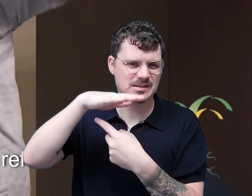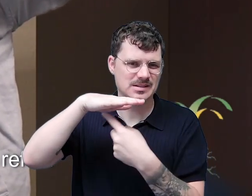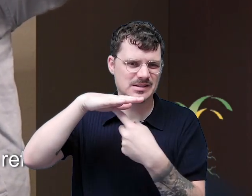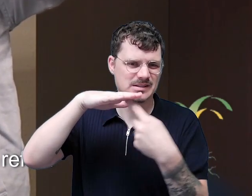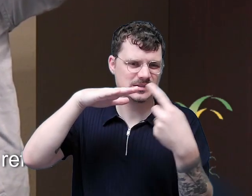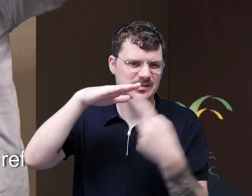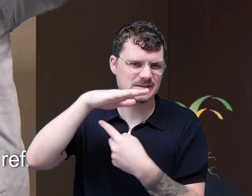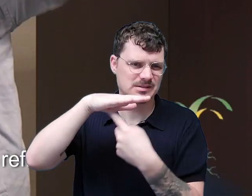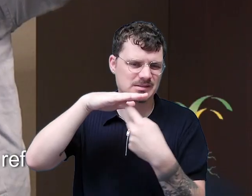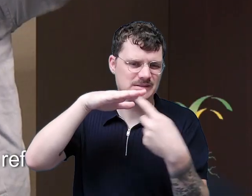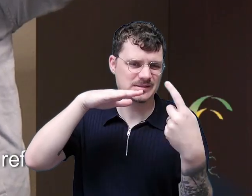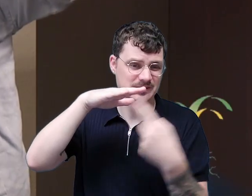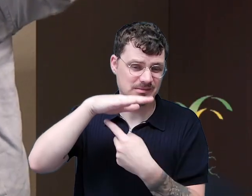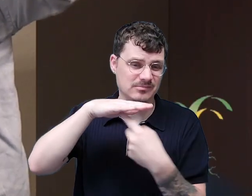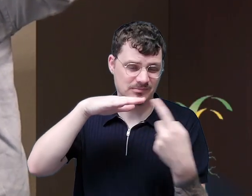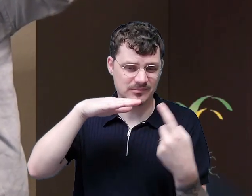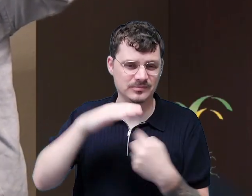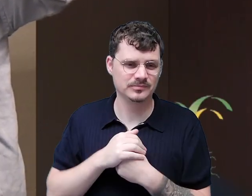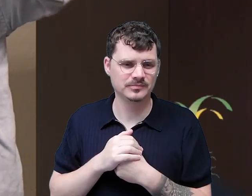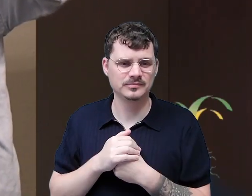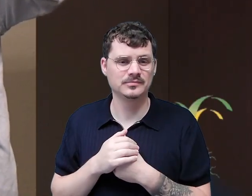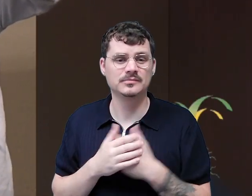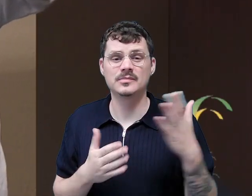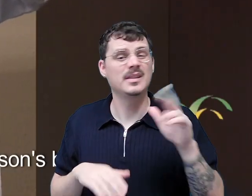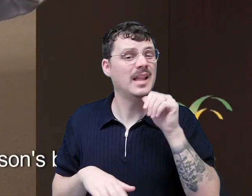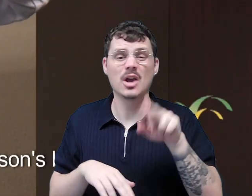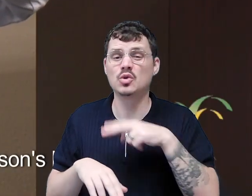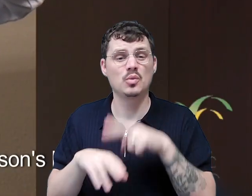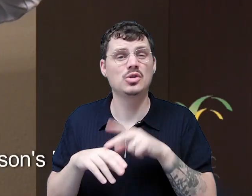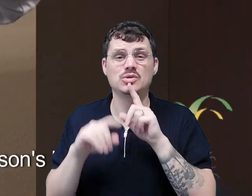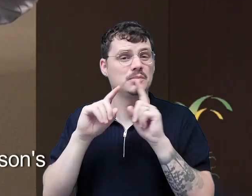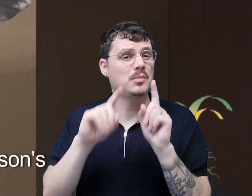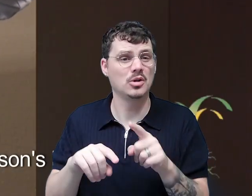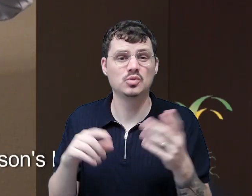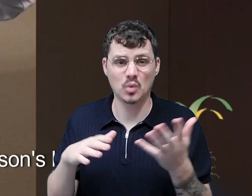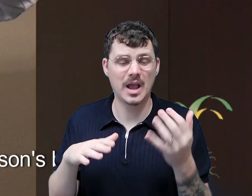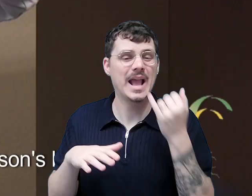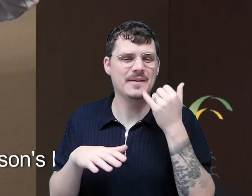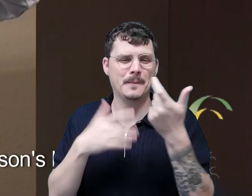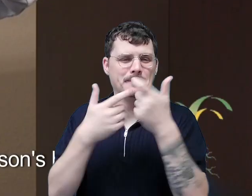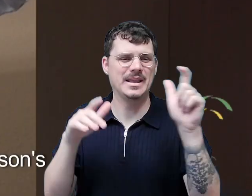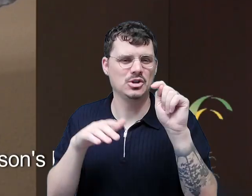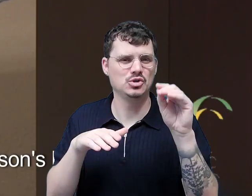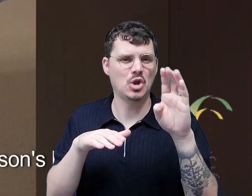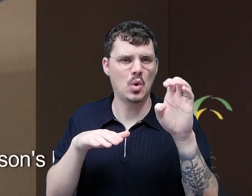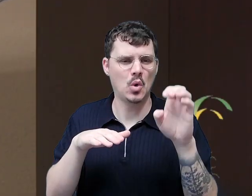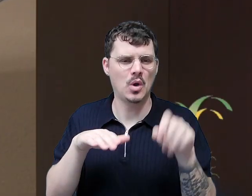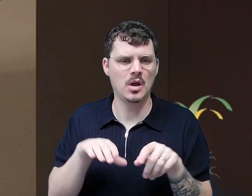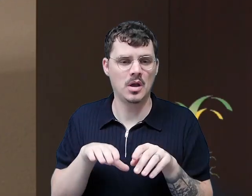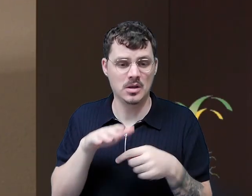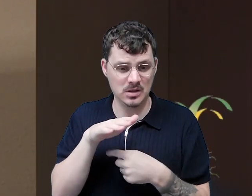by the tip of a pen or a reflex hammer. The abnormal response is when the person's big